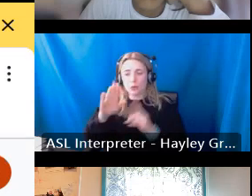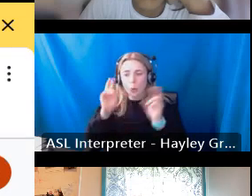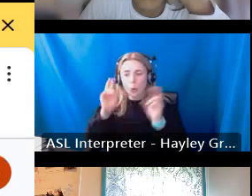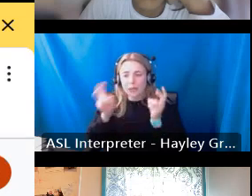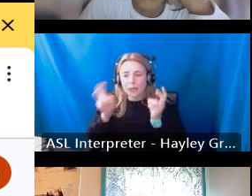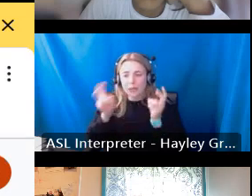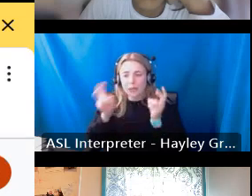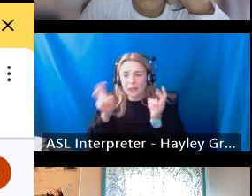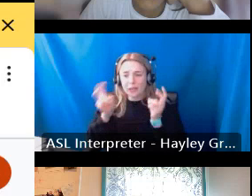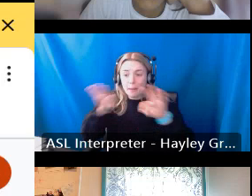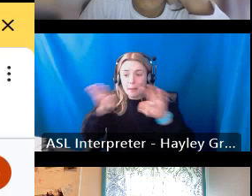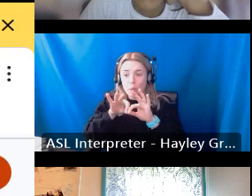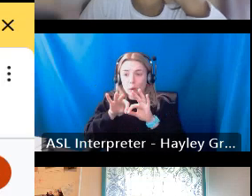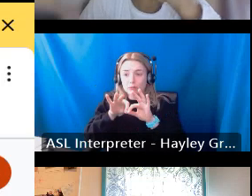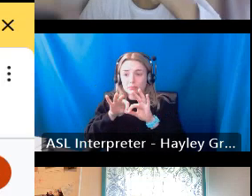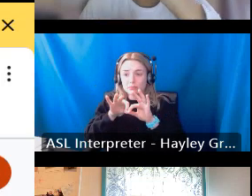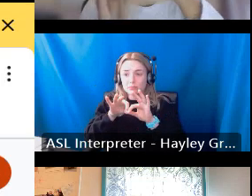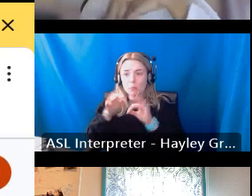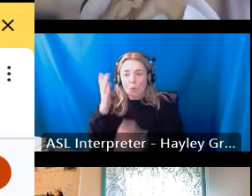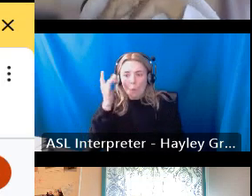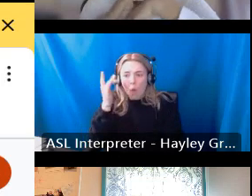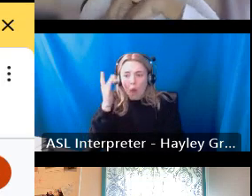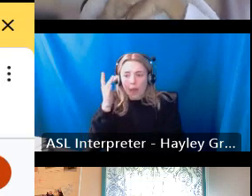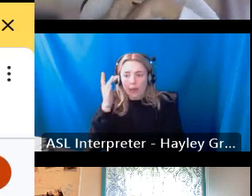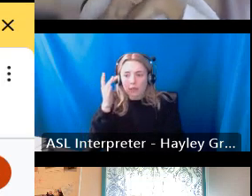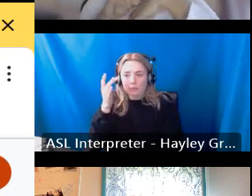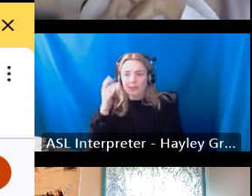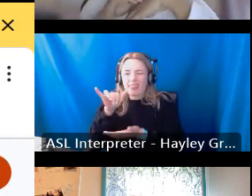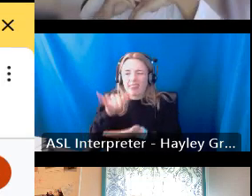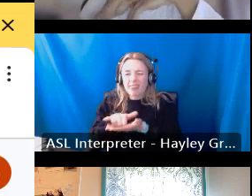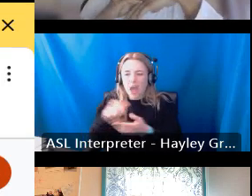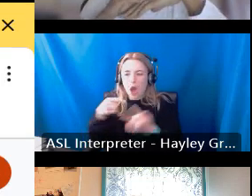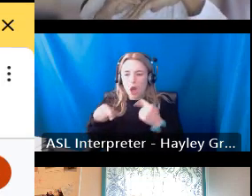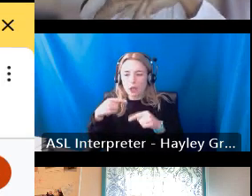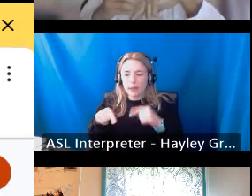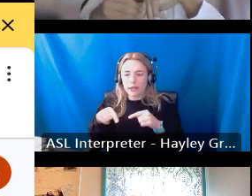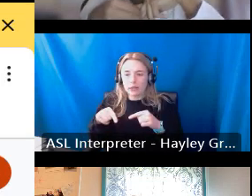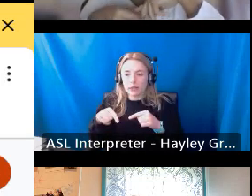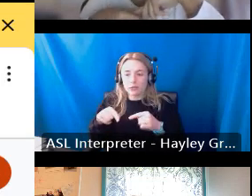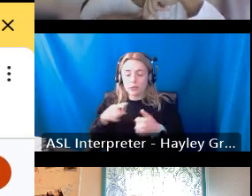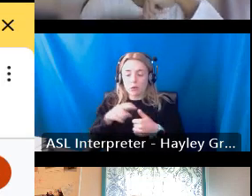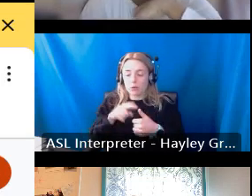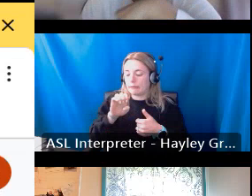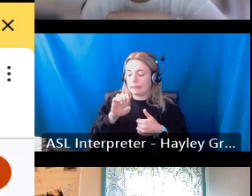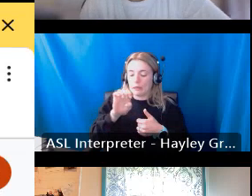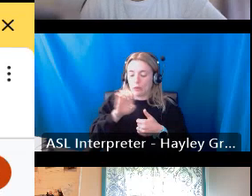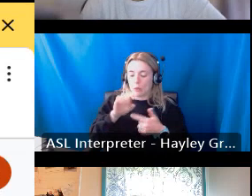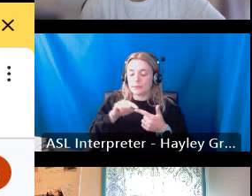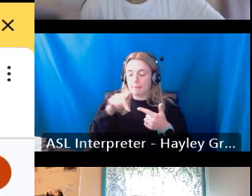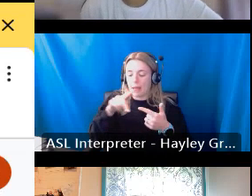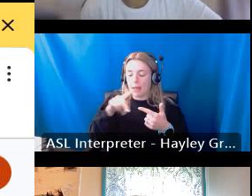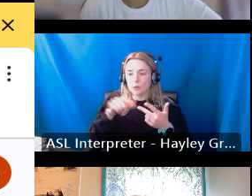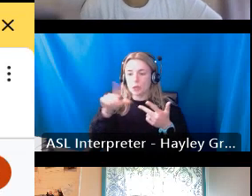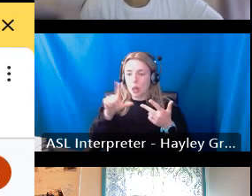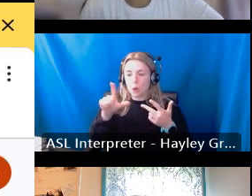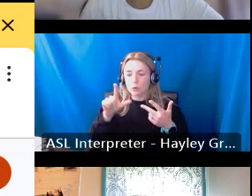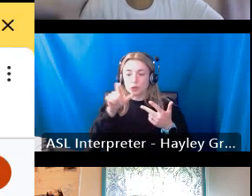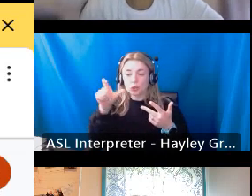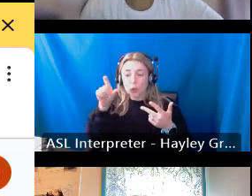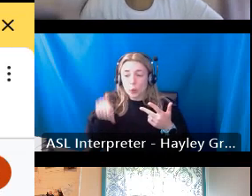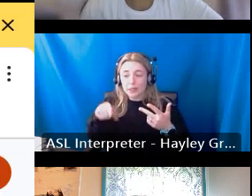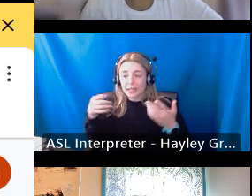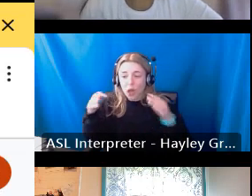critical issue. That's your argumentative spot. So if I'm you, that's my ethos, pathos, and logos right there. I don't need a conclusion because you're